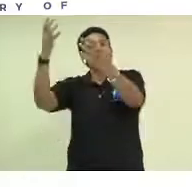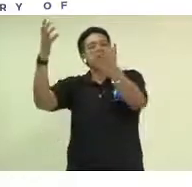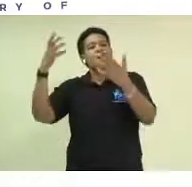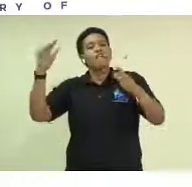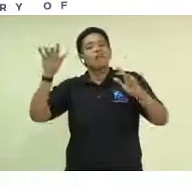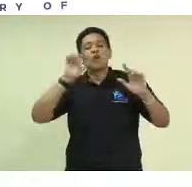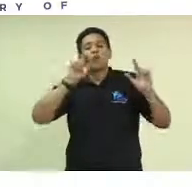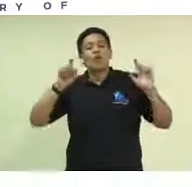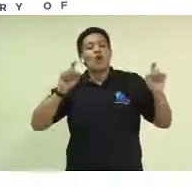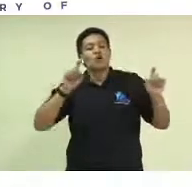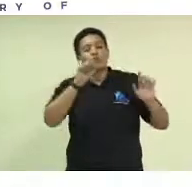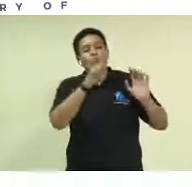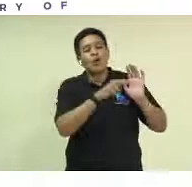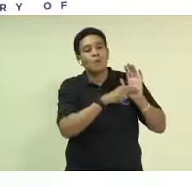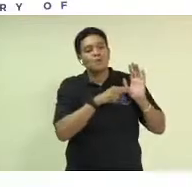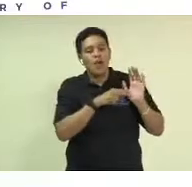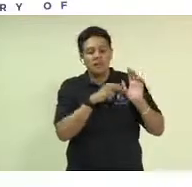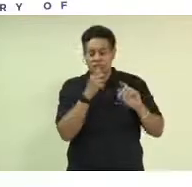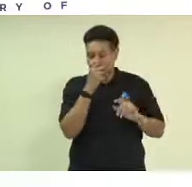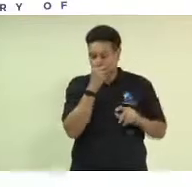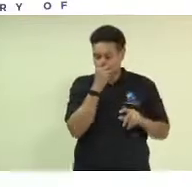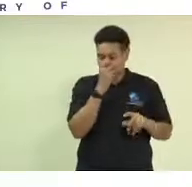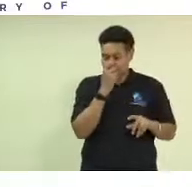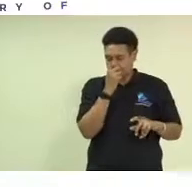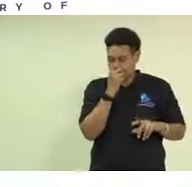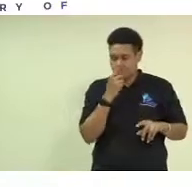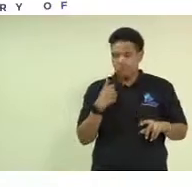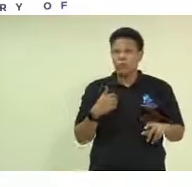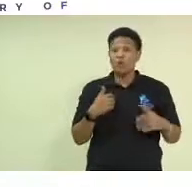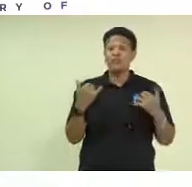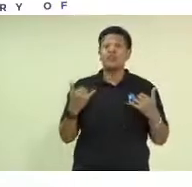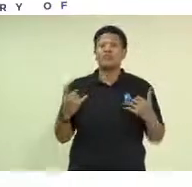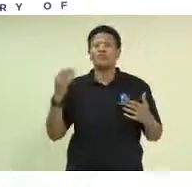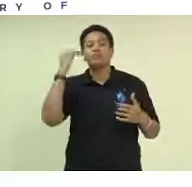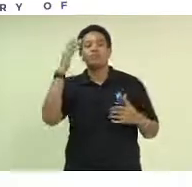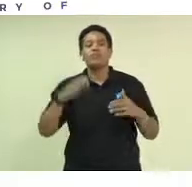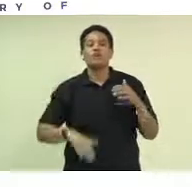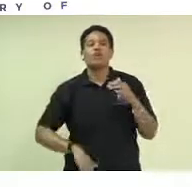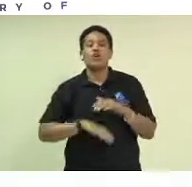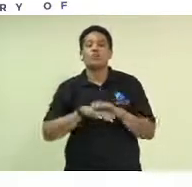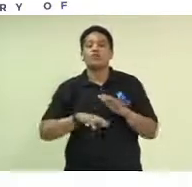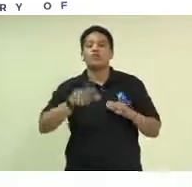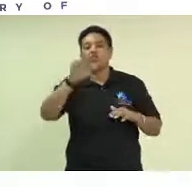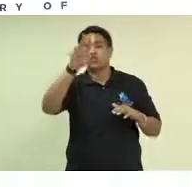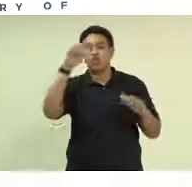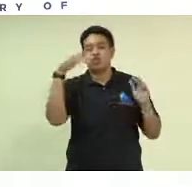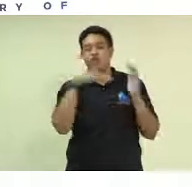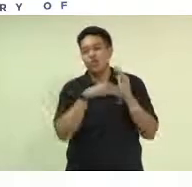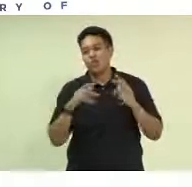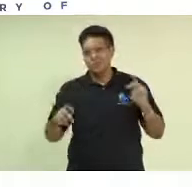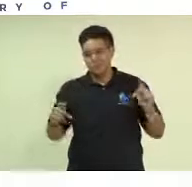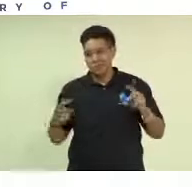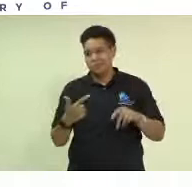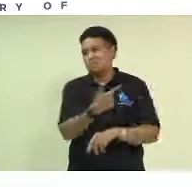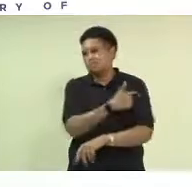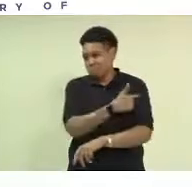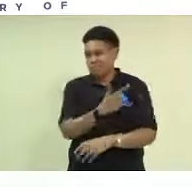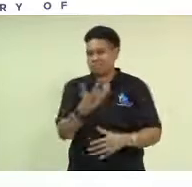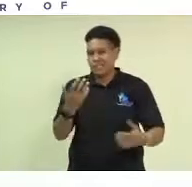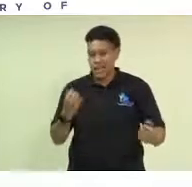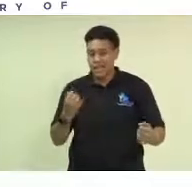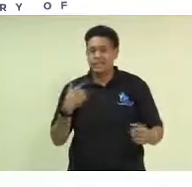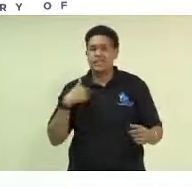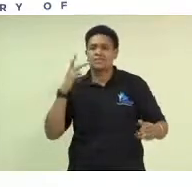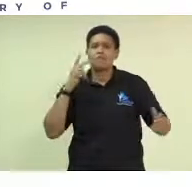who controls those brands. And we are now, as I said, up to 300,000. I've seen comparisons that have